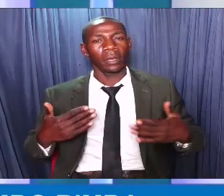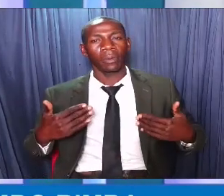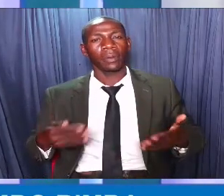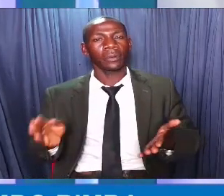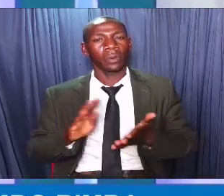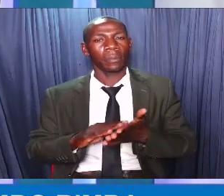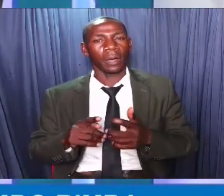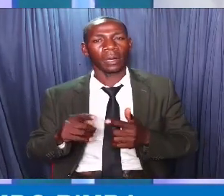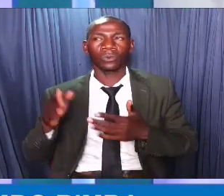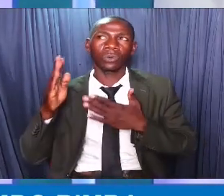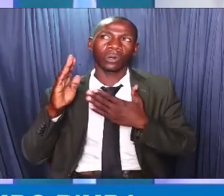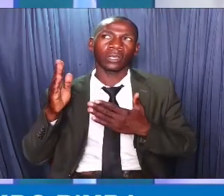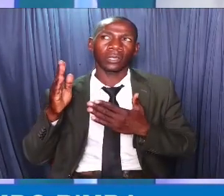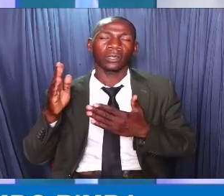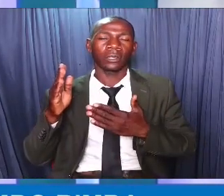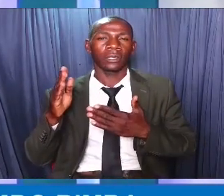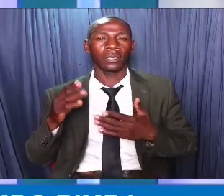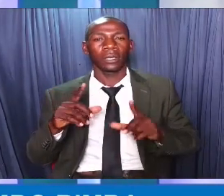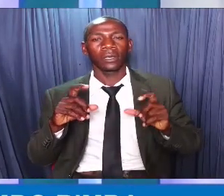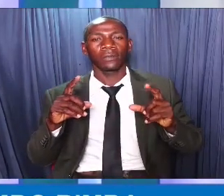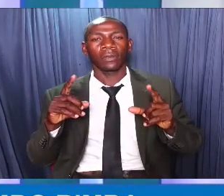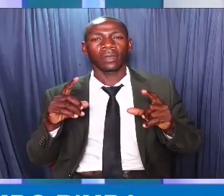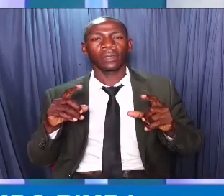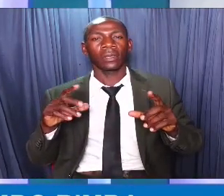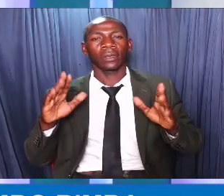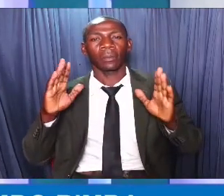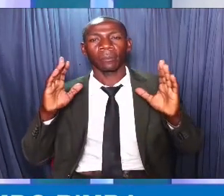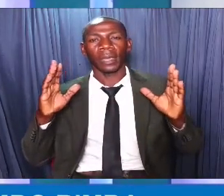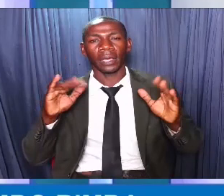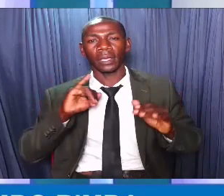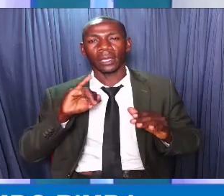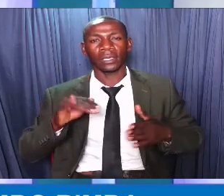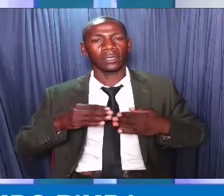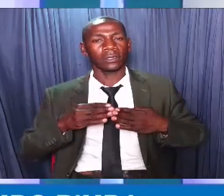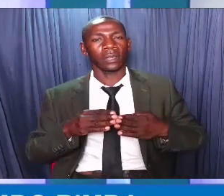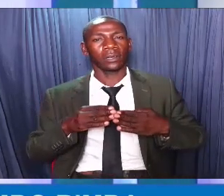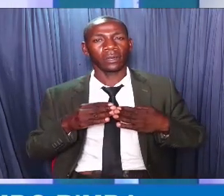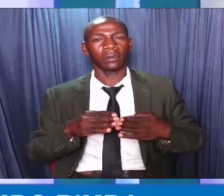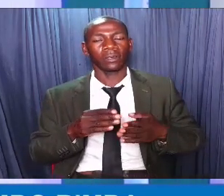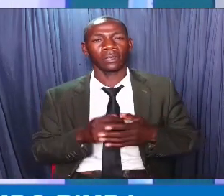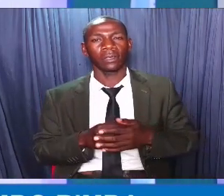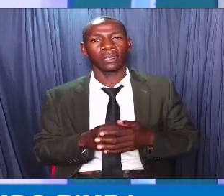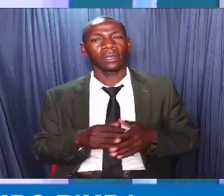wamrudie Mungu. At least people to return unto God. Na dhambi kubwa imenasa ulimwengu ni zinaa. And the greatest sin trapping the world